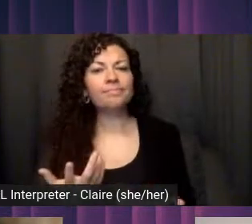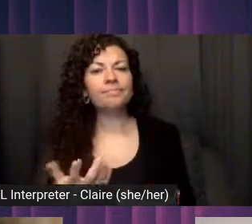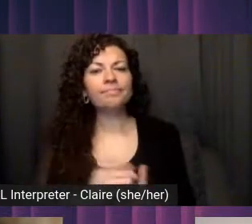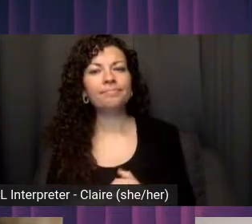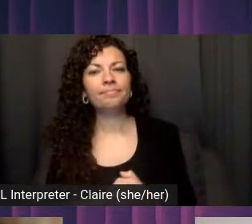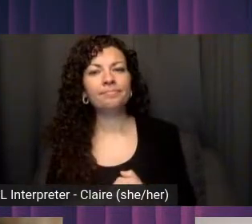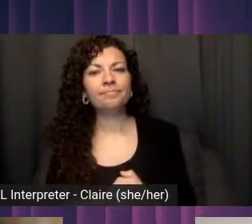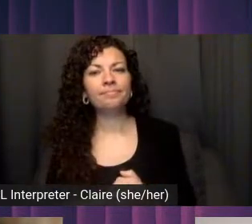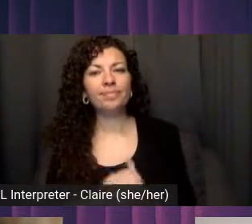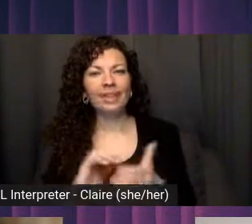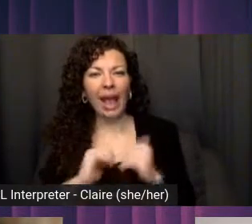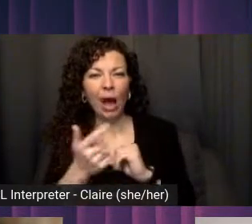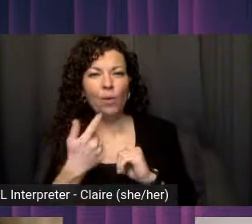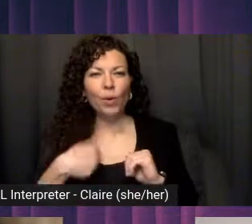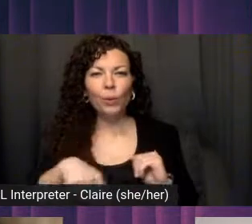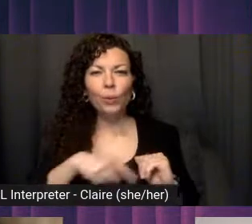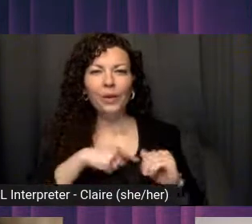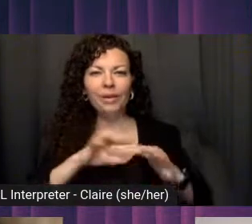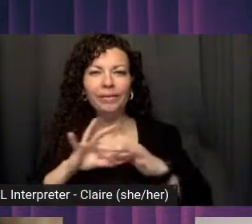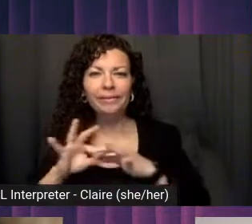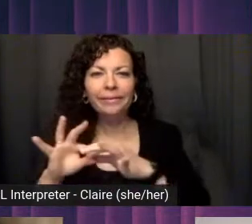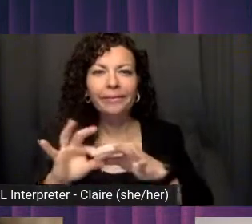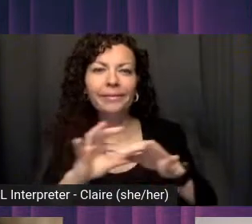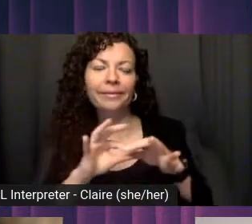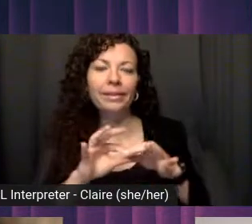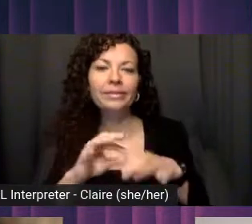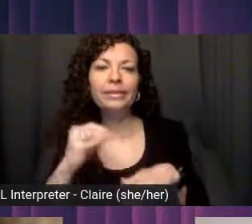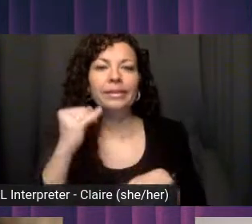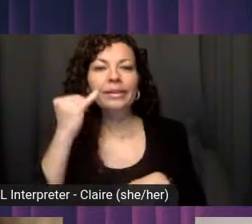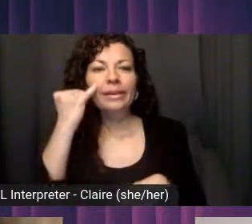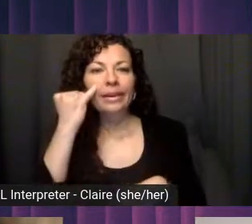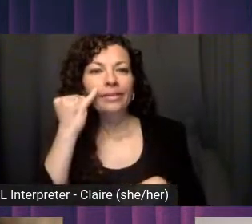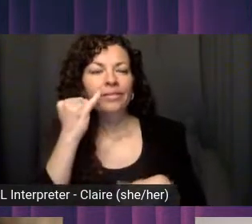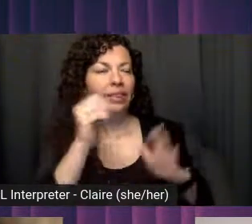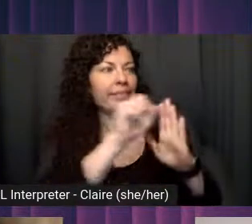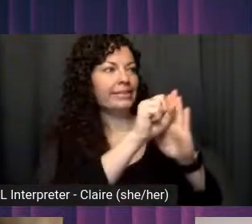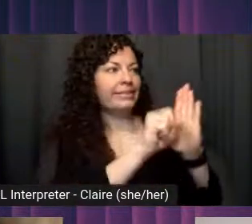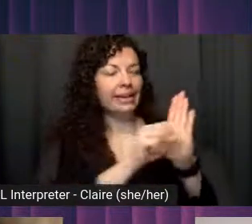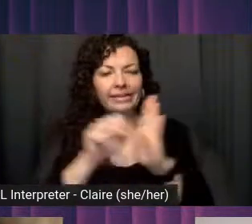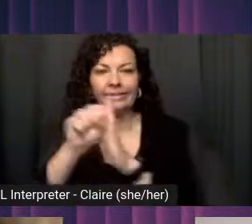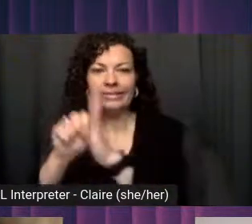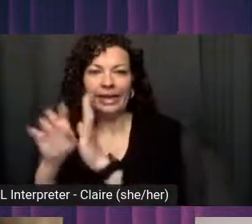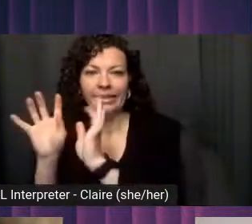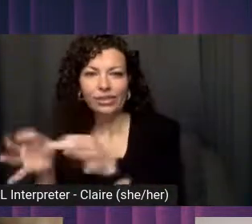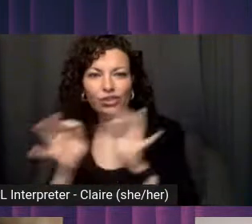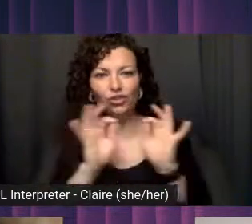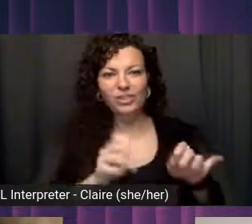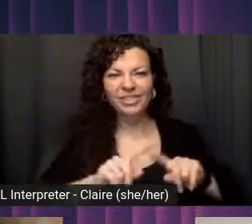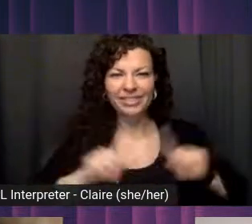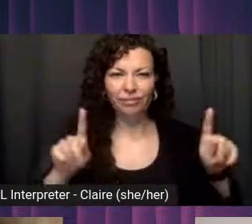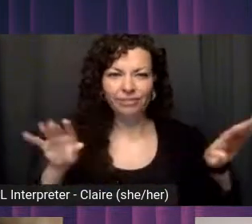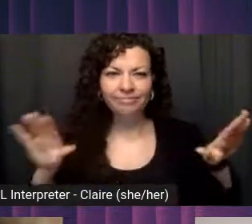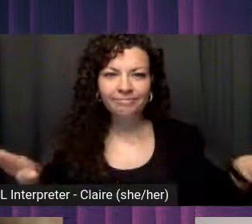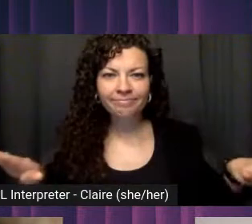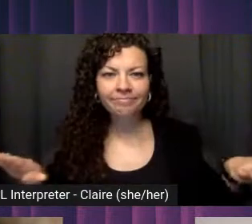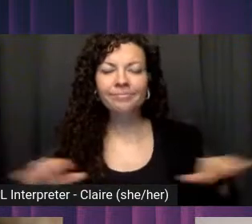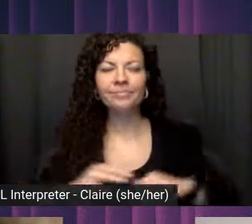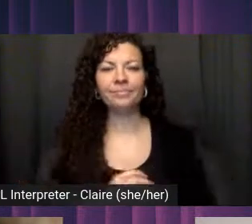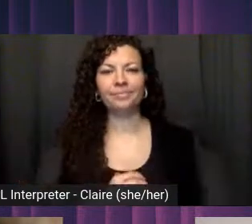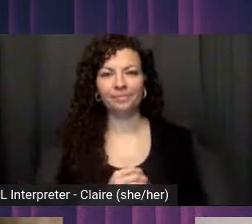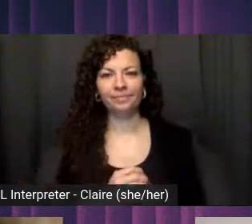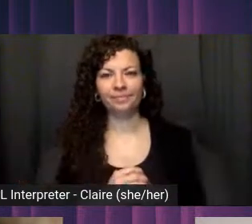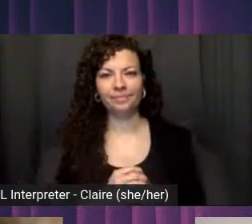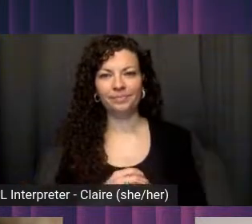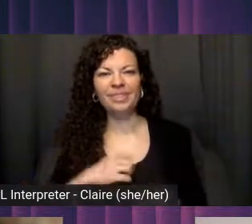how are we connected even when we're looking at state law? And I don't know we don't have someone here on the panel from the